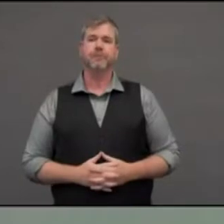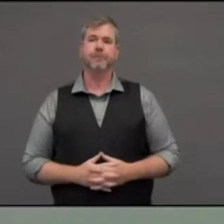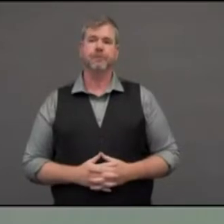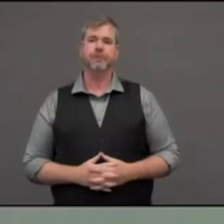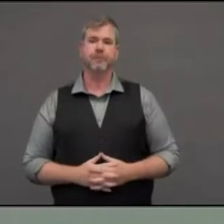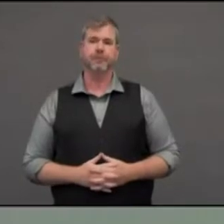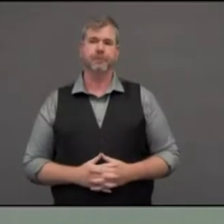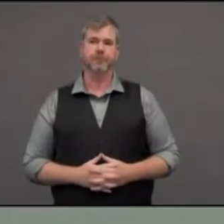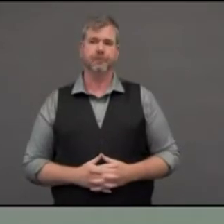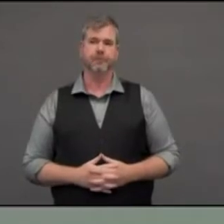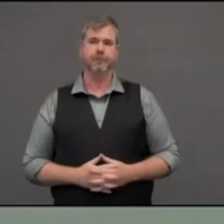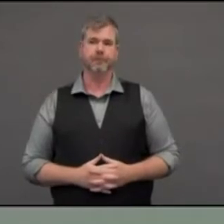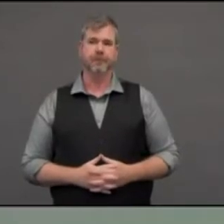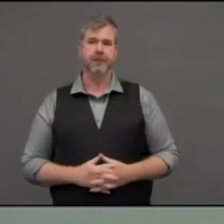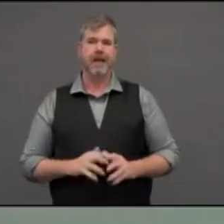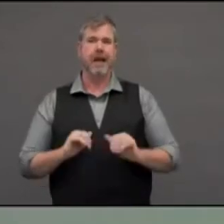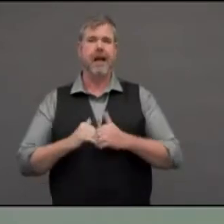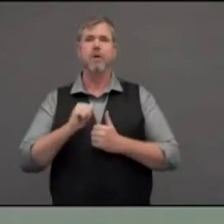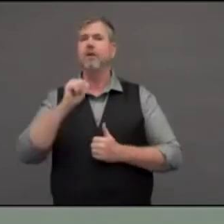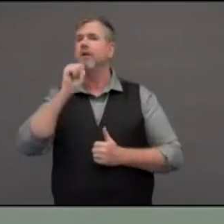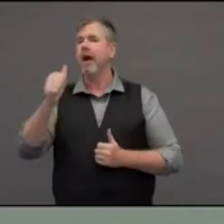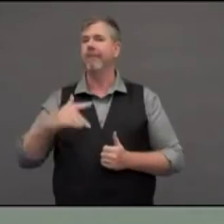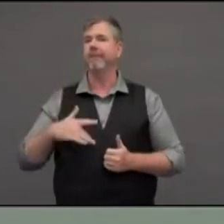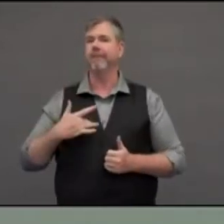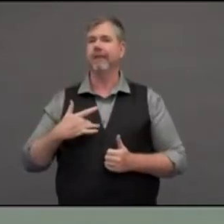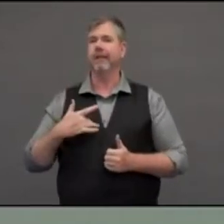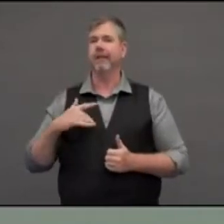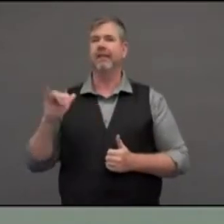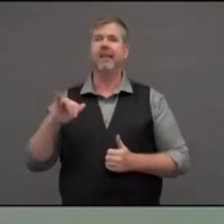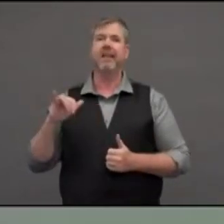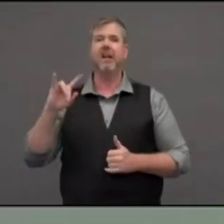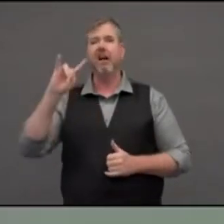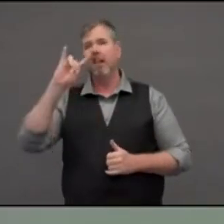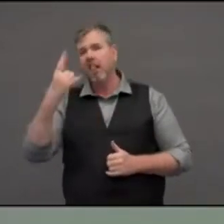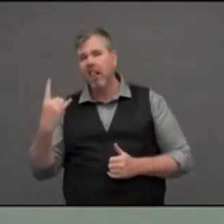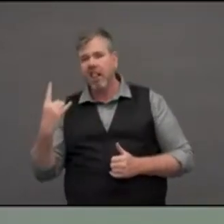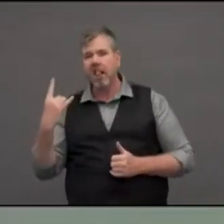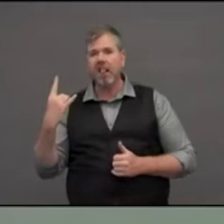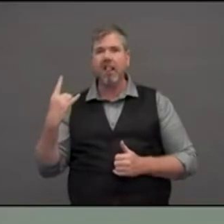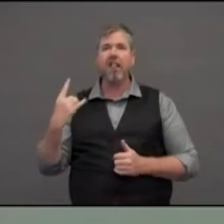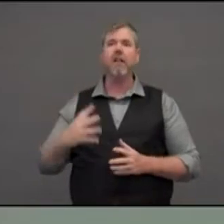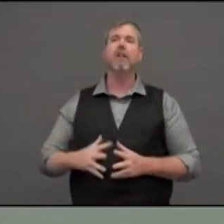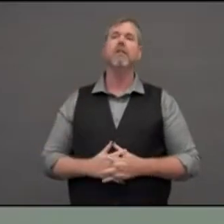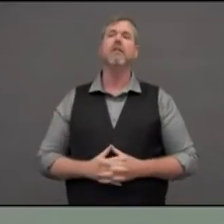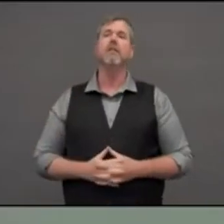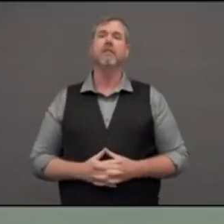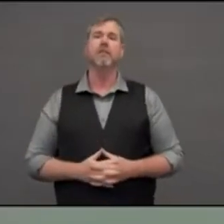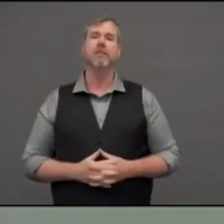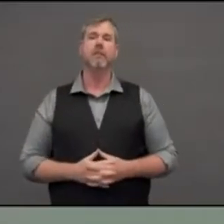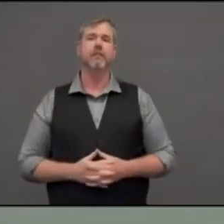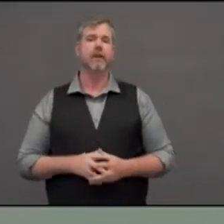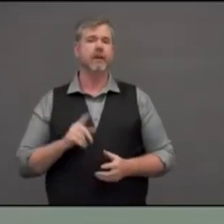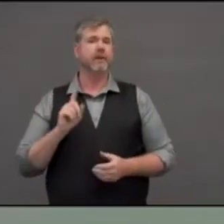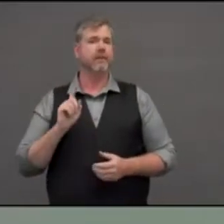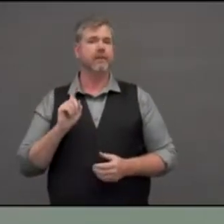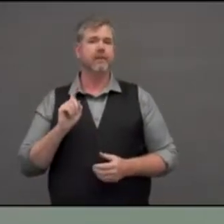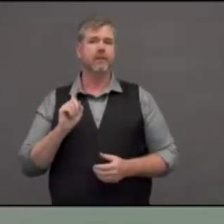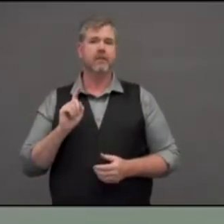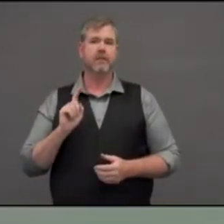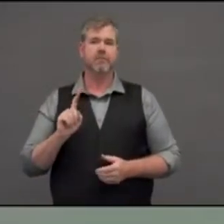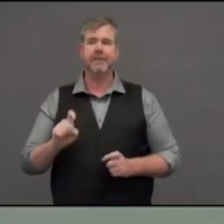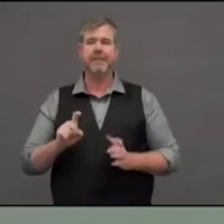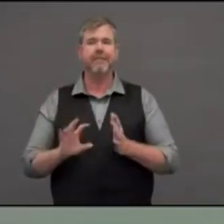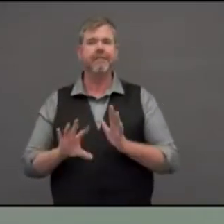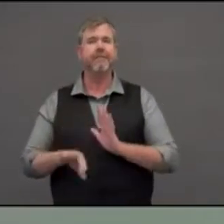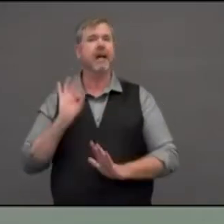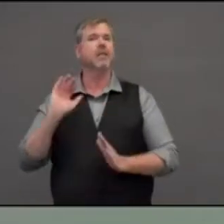feel like it's a drag being at home. So I had to find that, you know, new ways